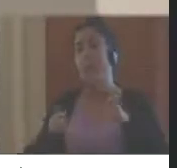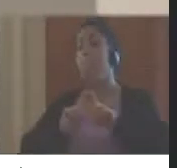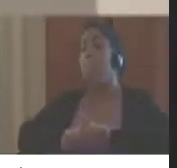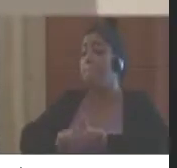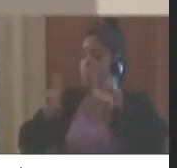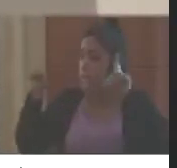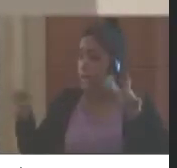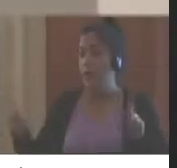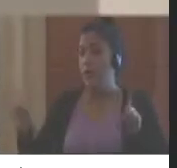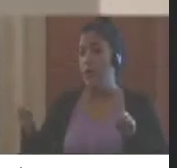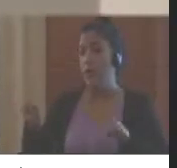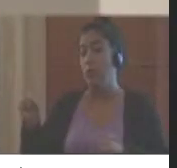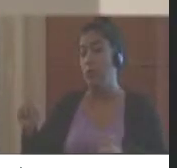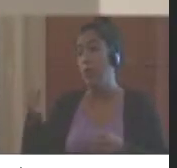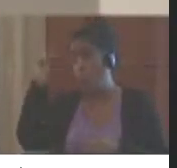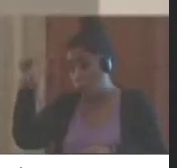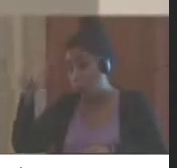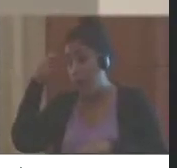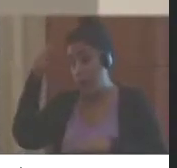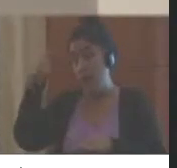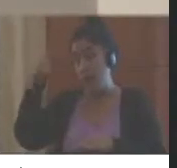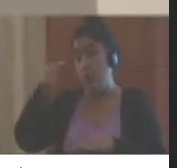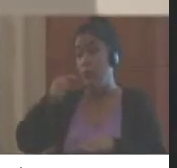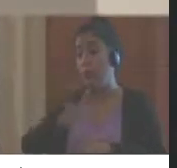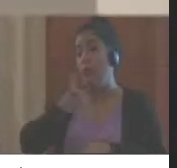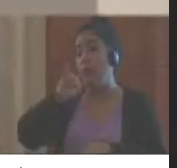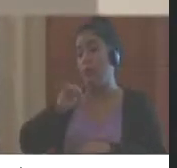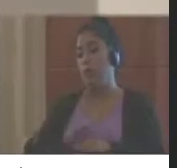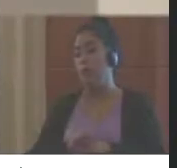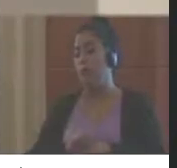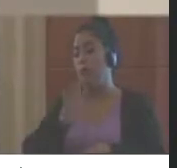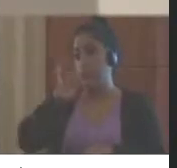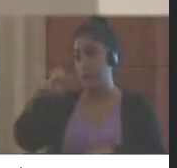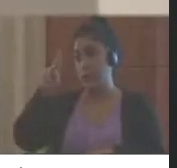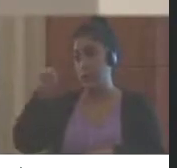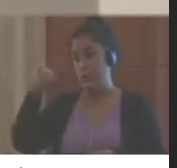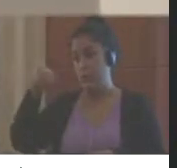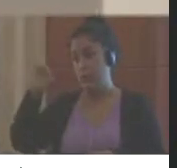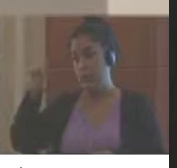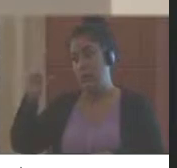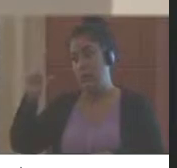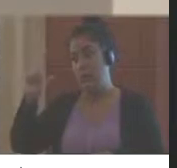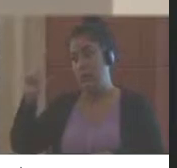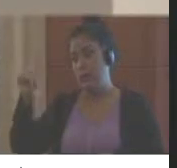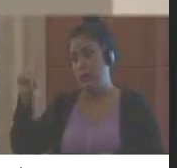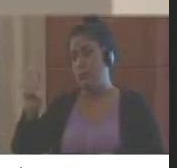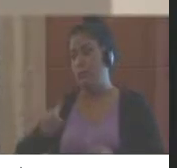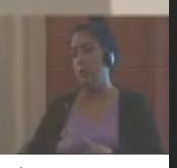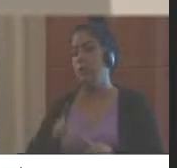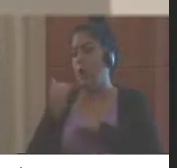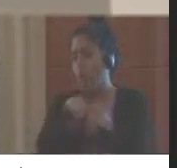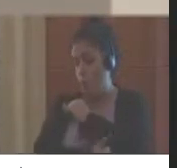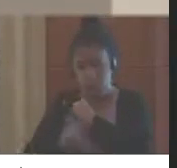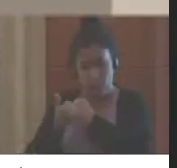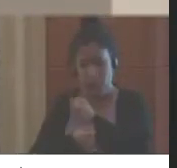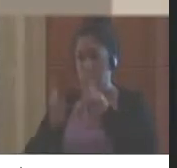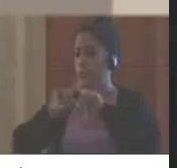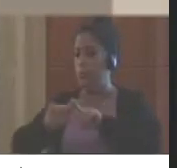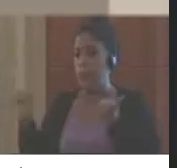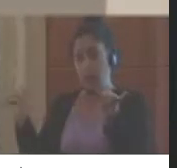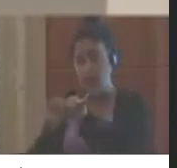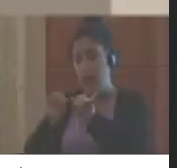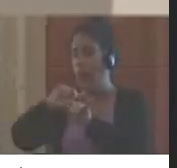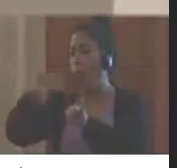and like all governments do, these things will be dealt with dependent upon your overall